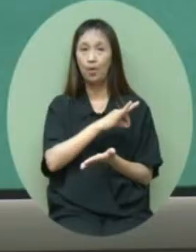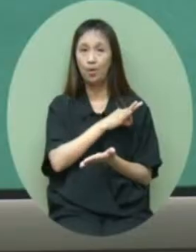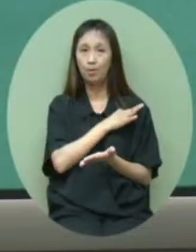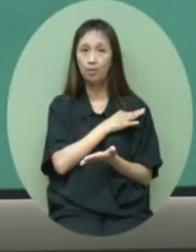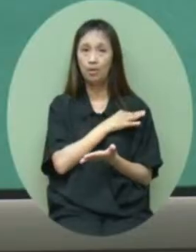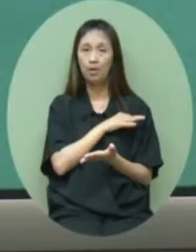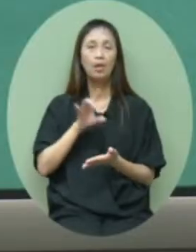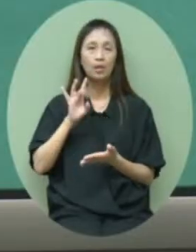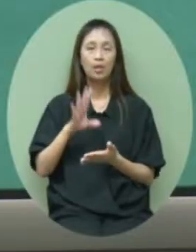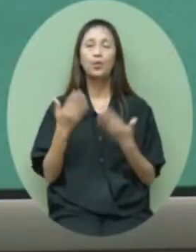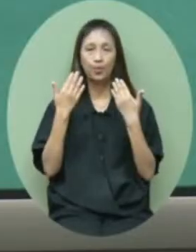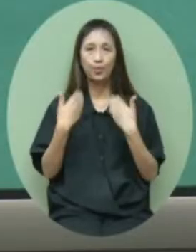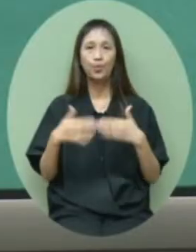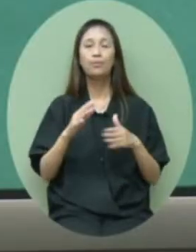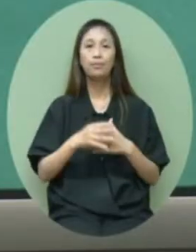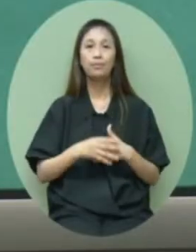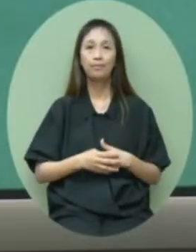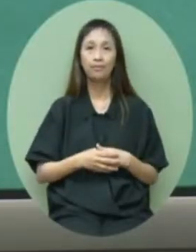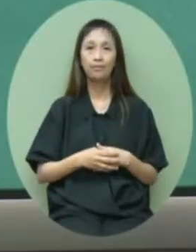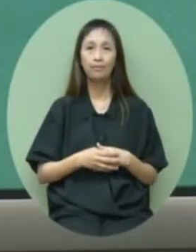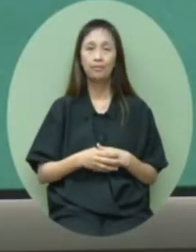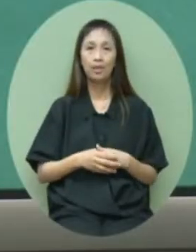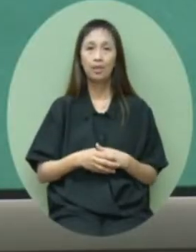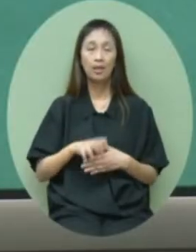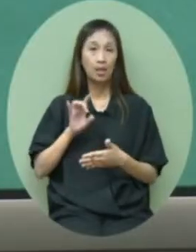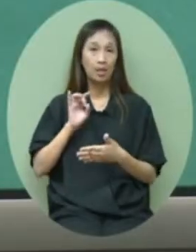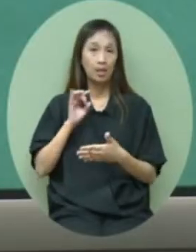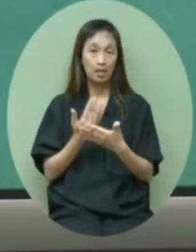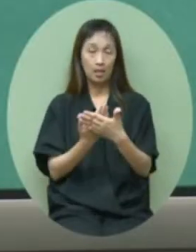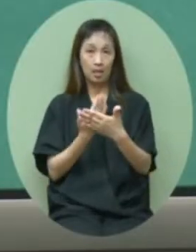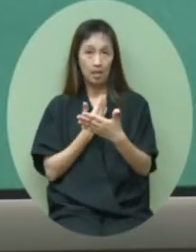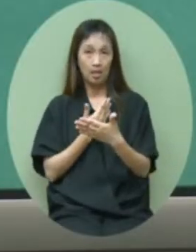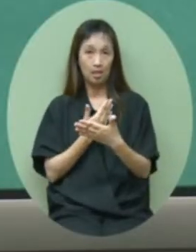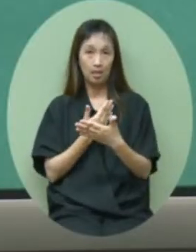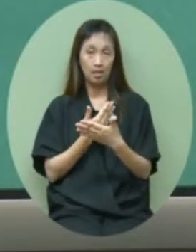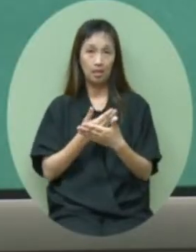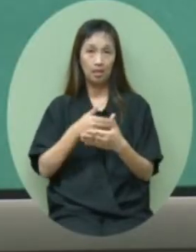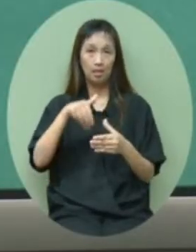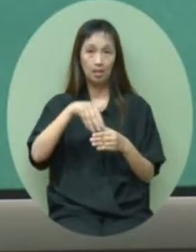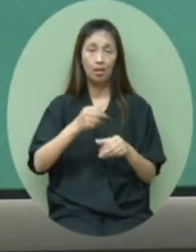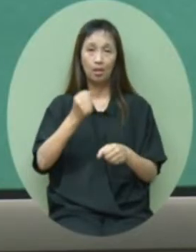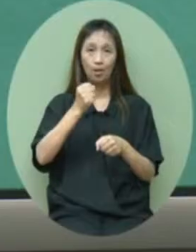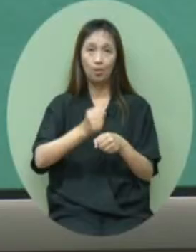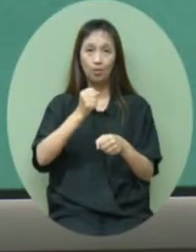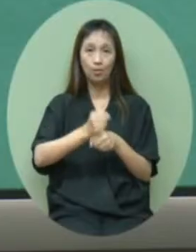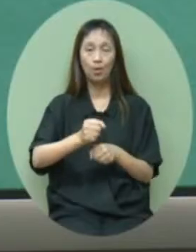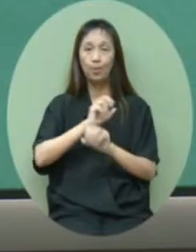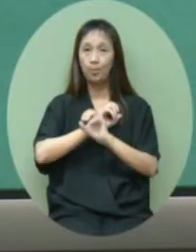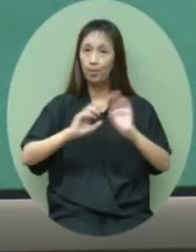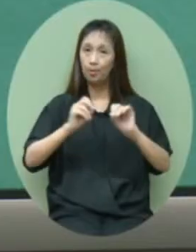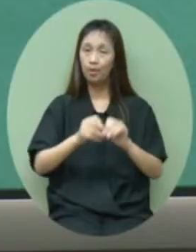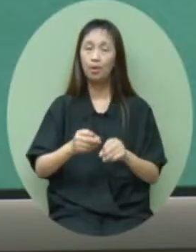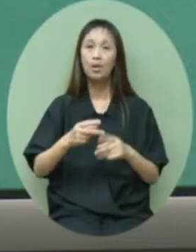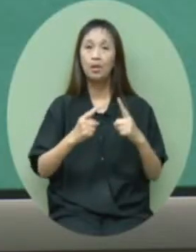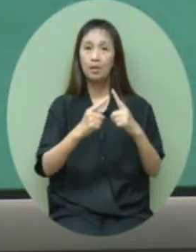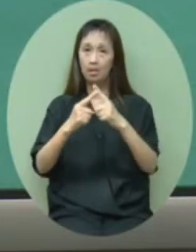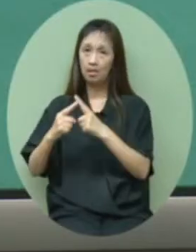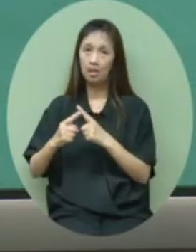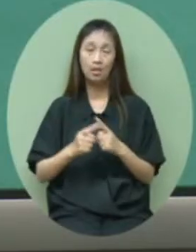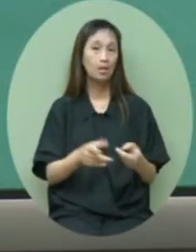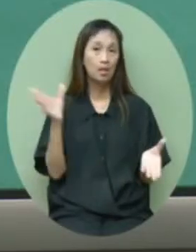Legislative Council general election. The Legislative Council session term will end early. So